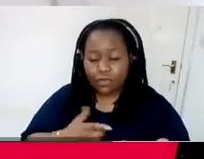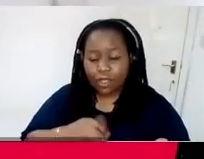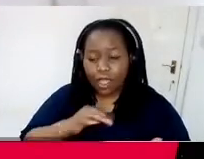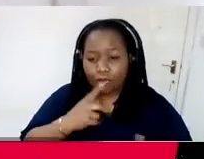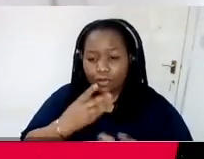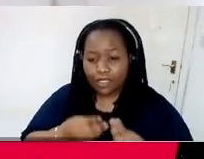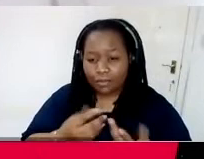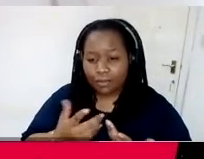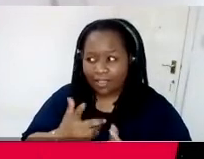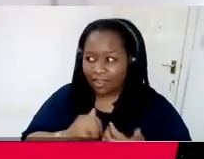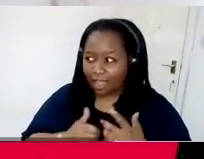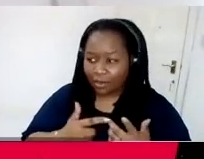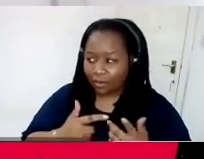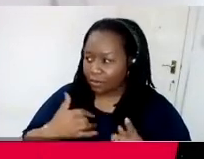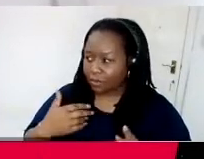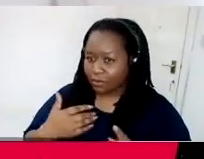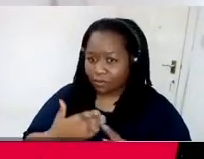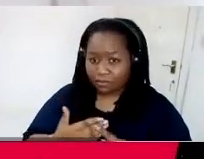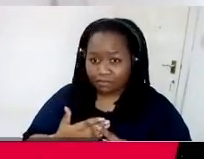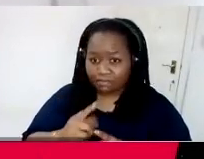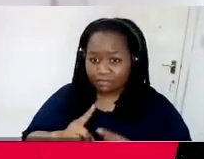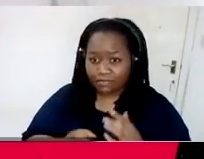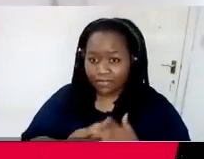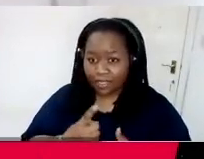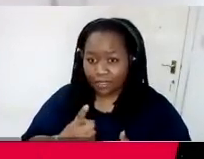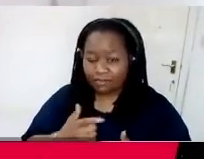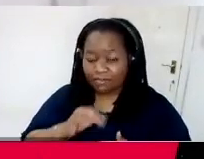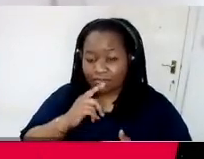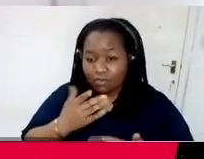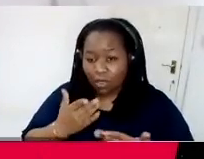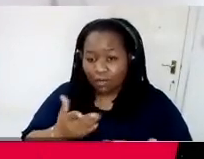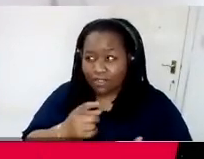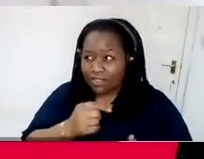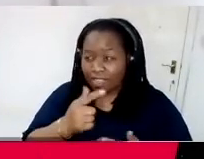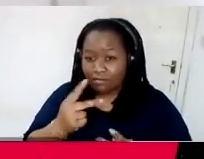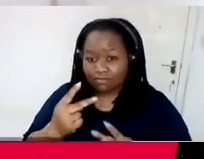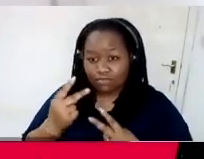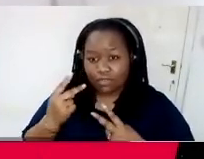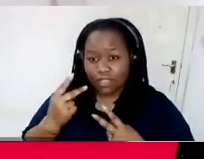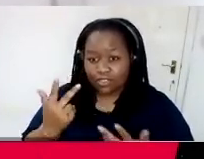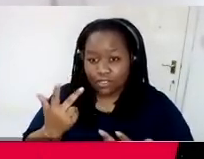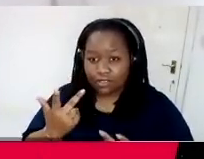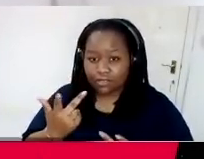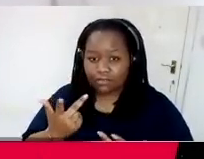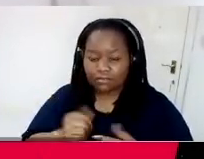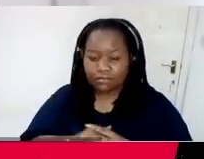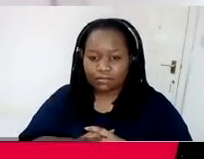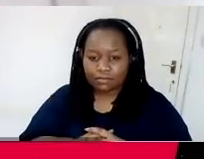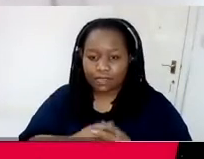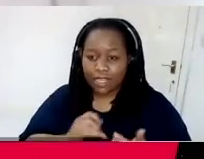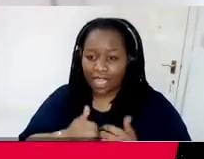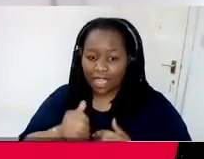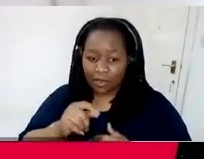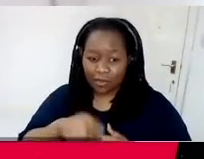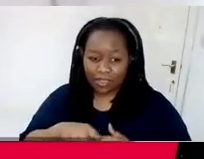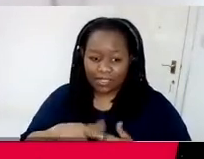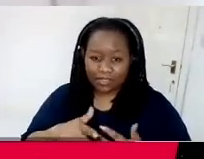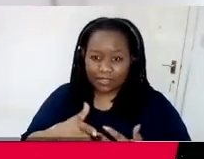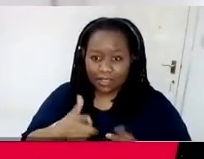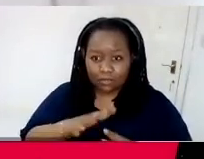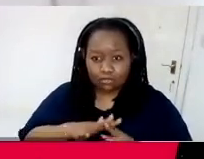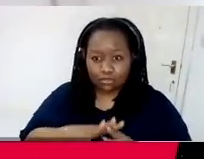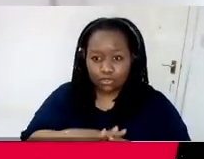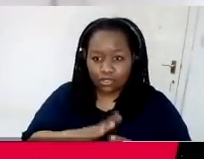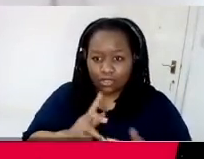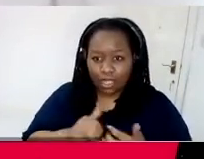up in this situation, and then offer two reflections on what to make of it in terms of drivers and responses.